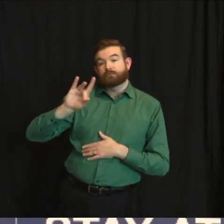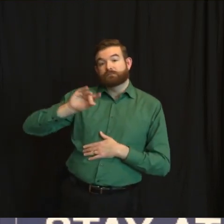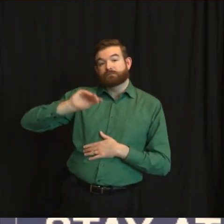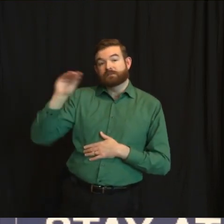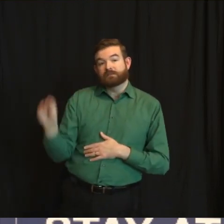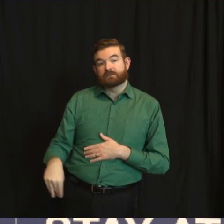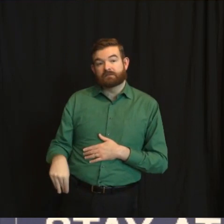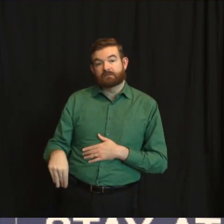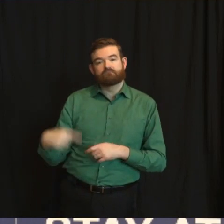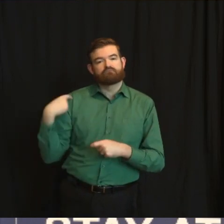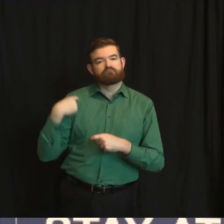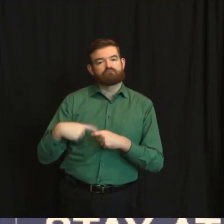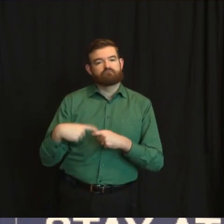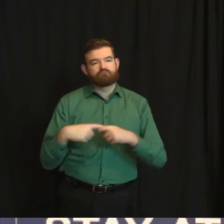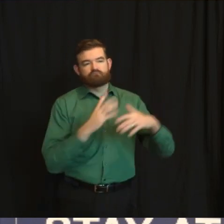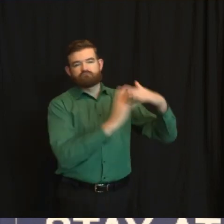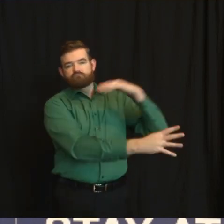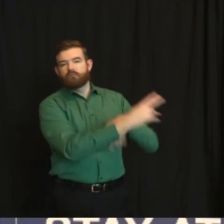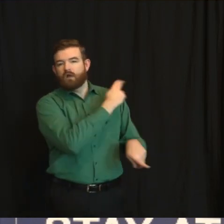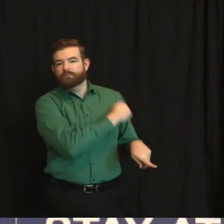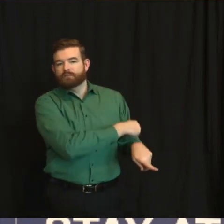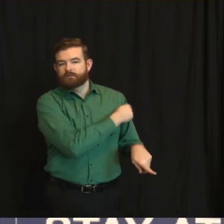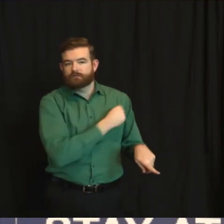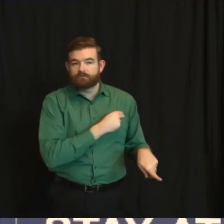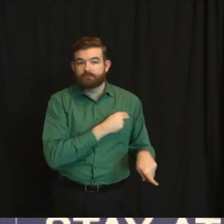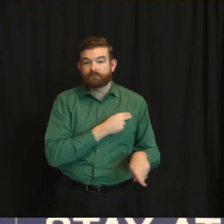28.4% Hispanic,